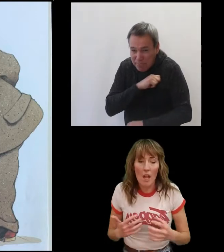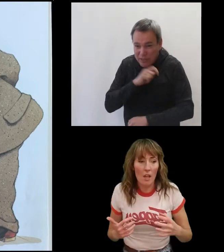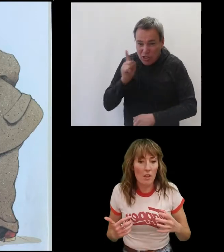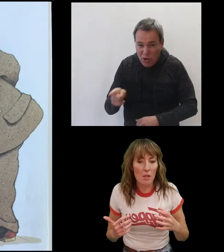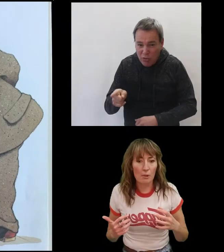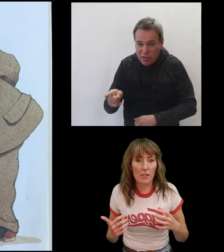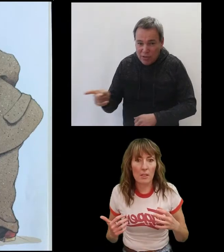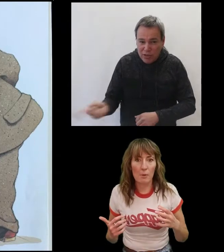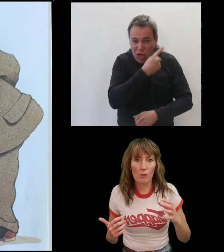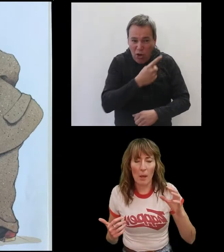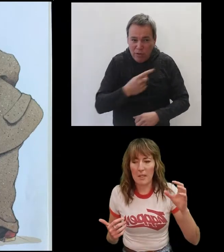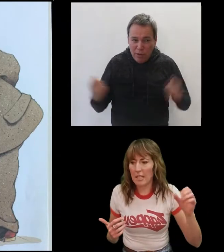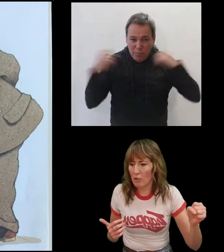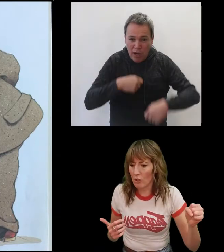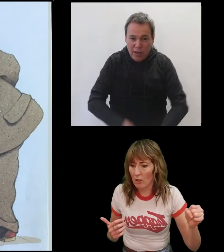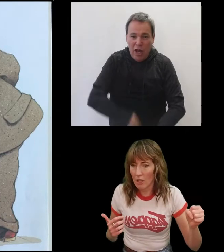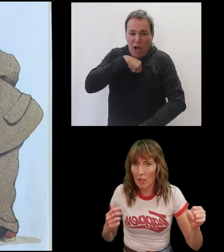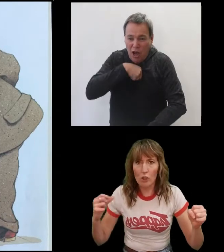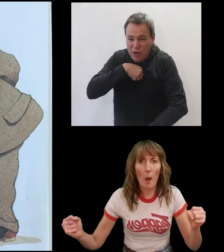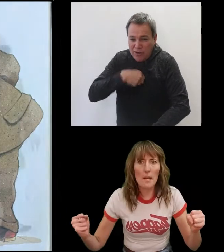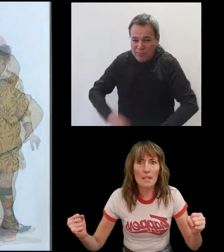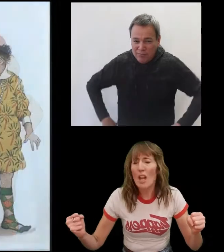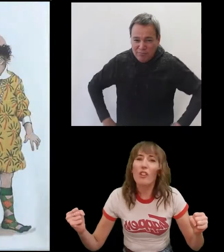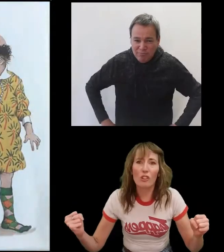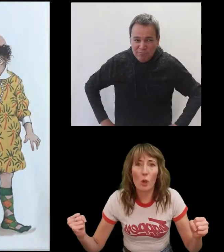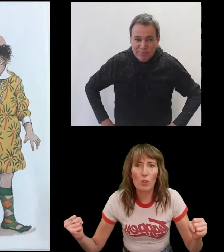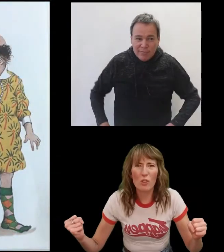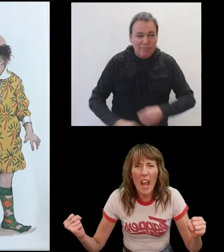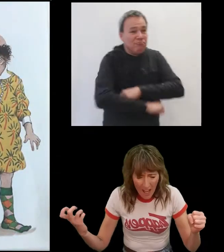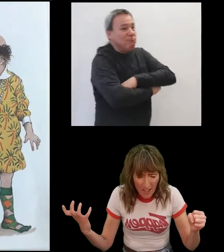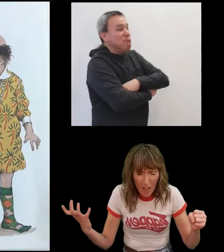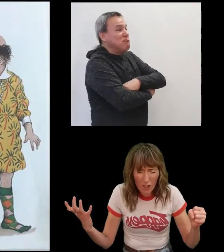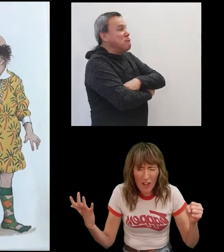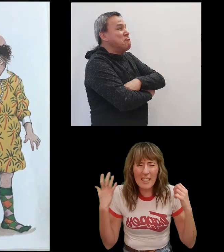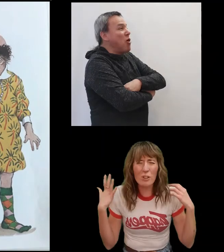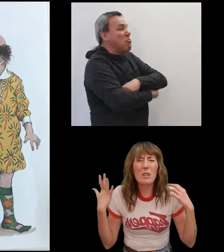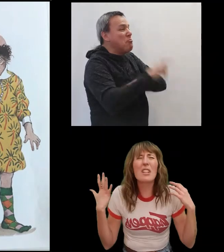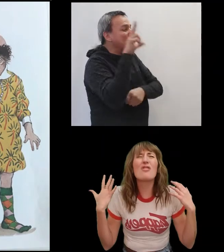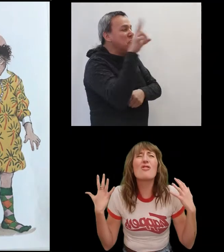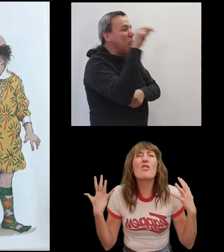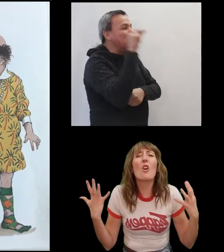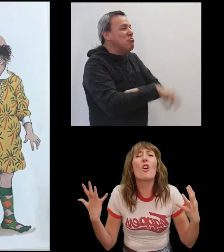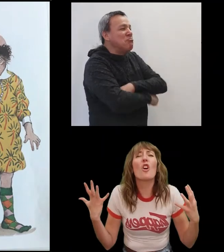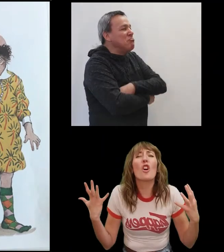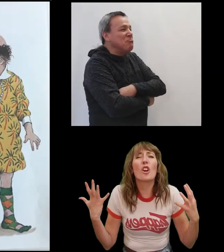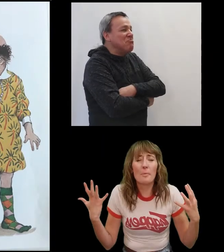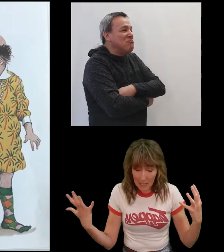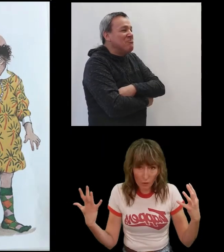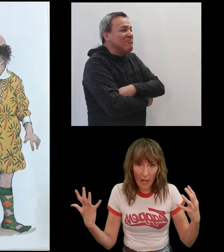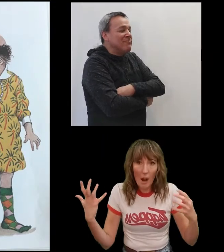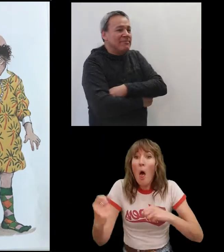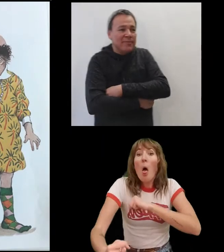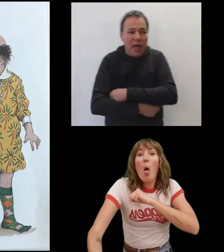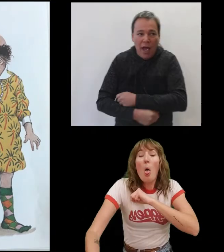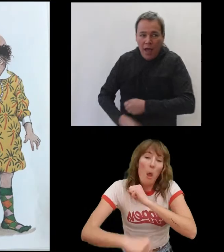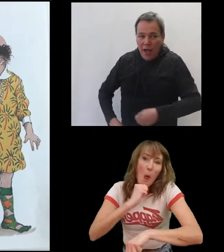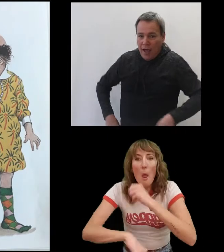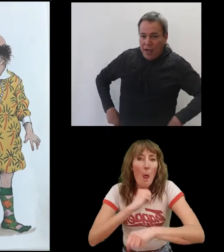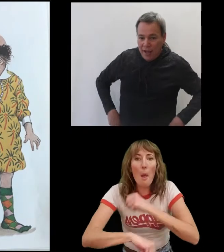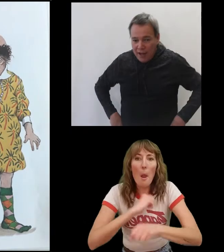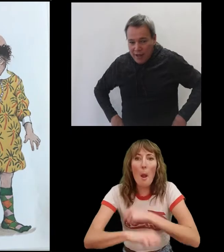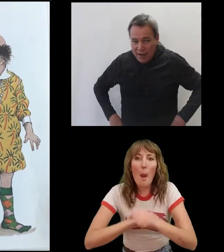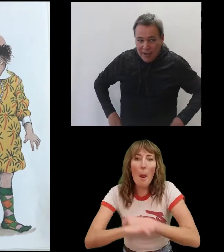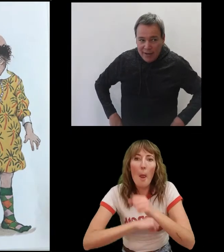Well, the principal grabbed the teacher, Thomas, the snowsuit, and they all got into an enormous fight.